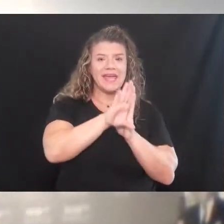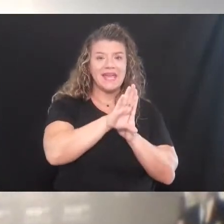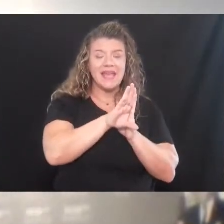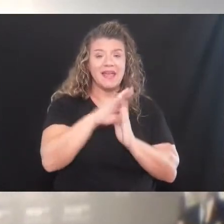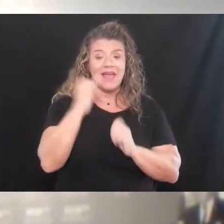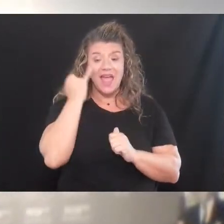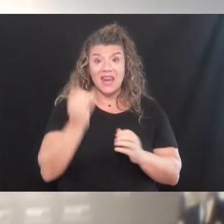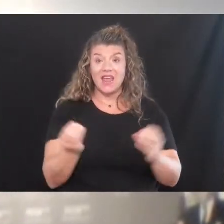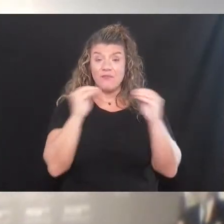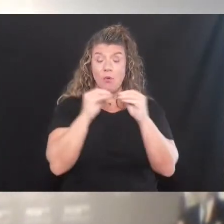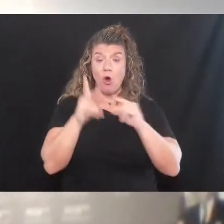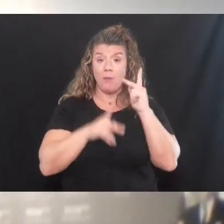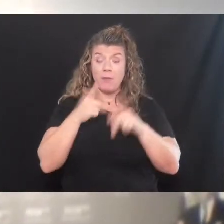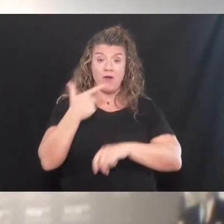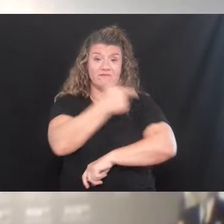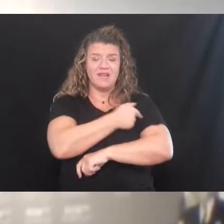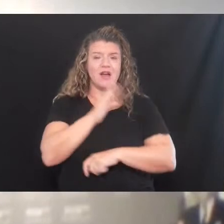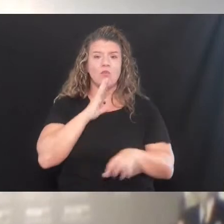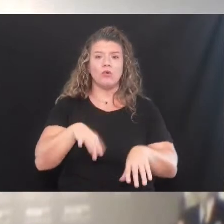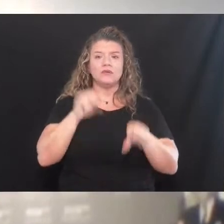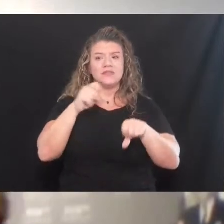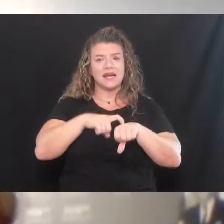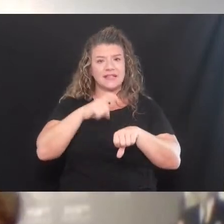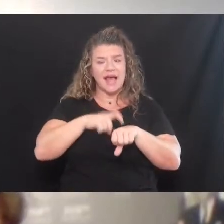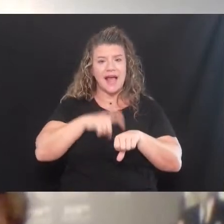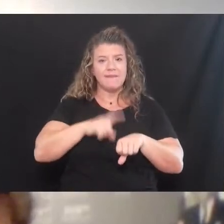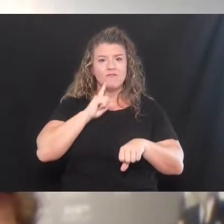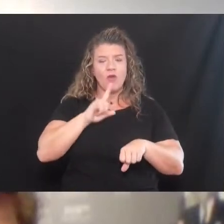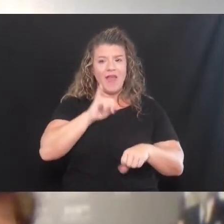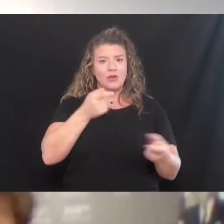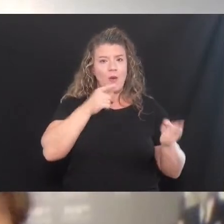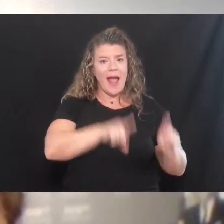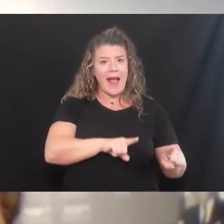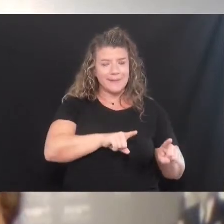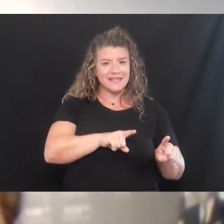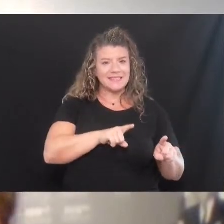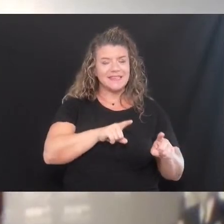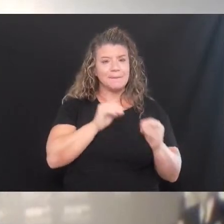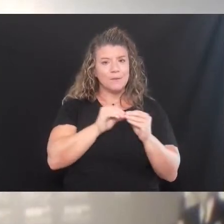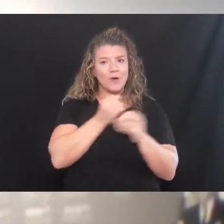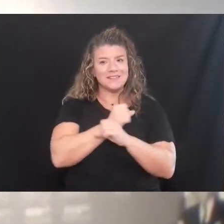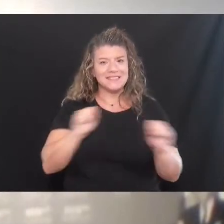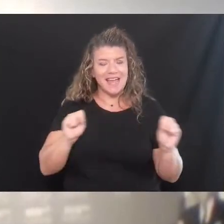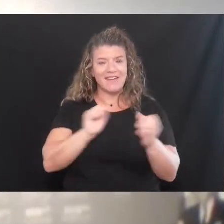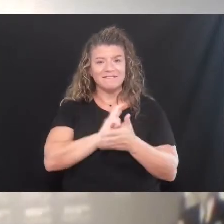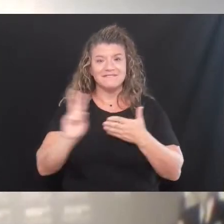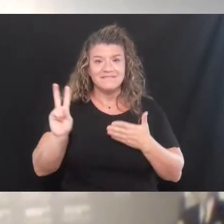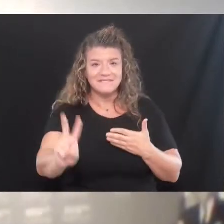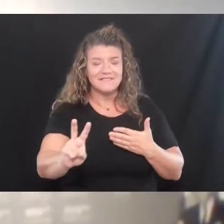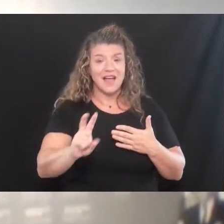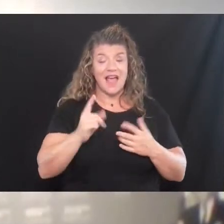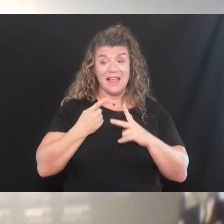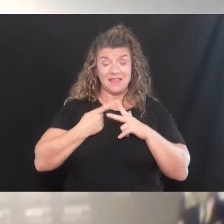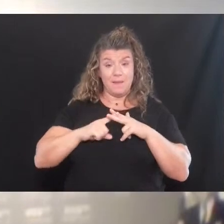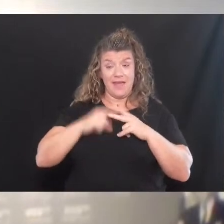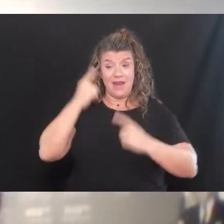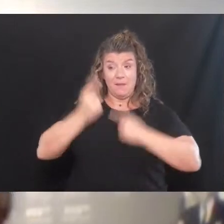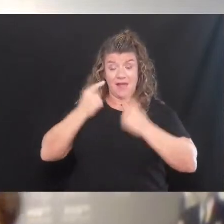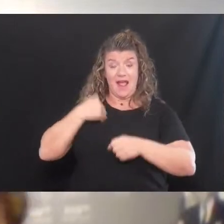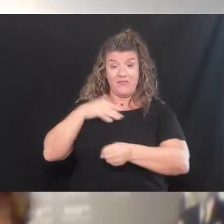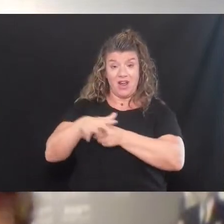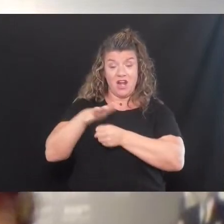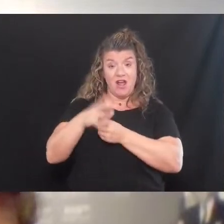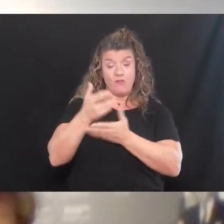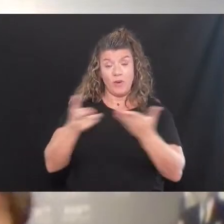more people get vaccinated, it's going to take time for those to go into effect. And so obviously at the beginning of the pandemic, there was a concern about having enough resources